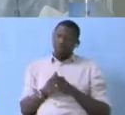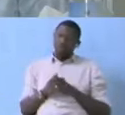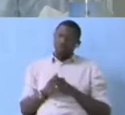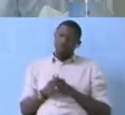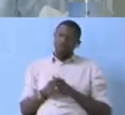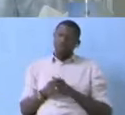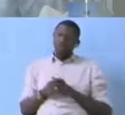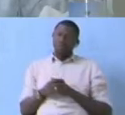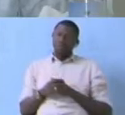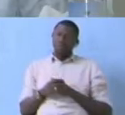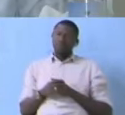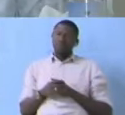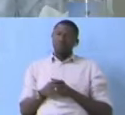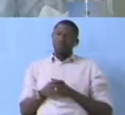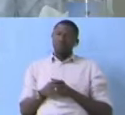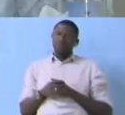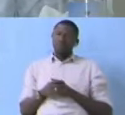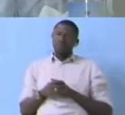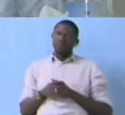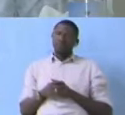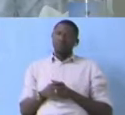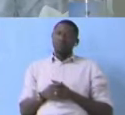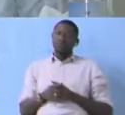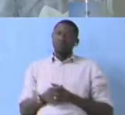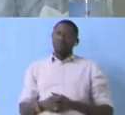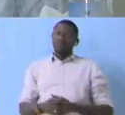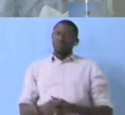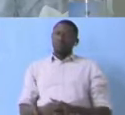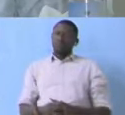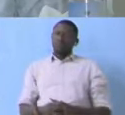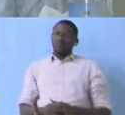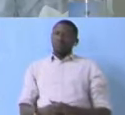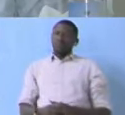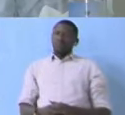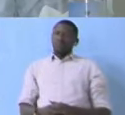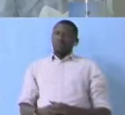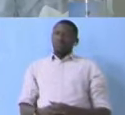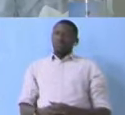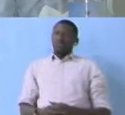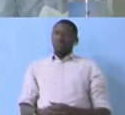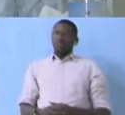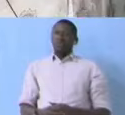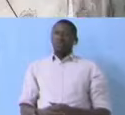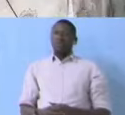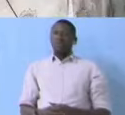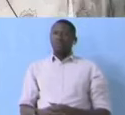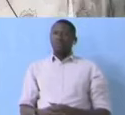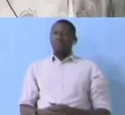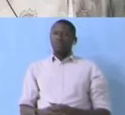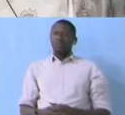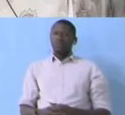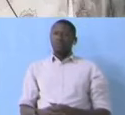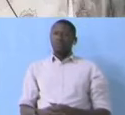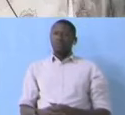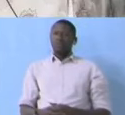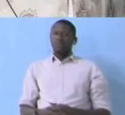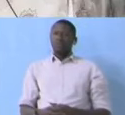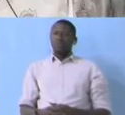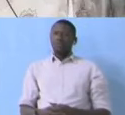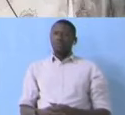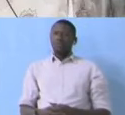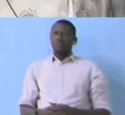yini kanya ni mkule fong ya sababu iwuli tana mayok katu ni aje bebula je kana kule ya sababu puru mune ya iwuli